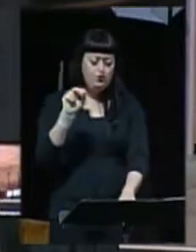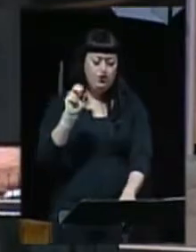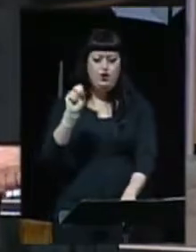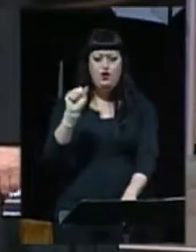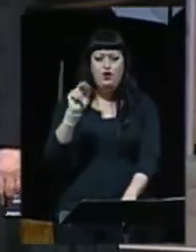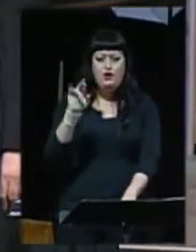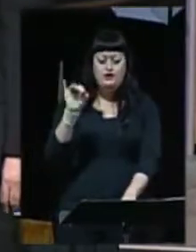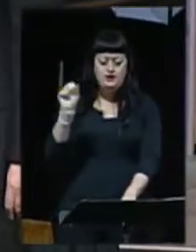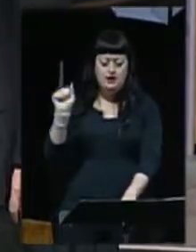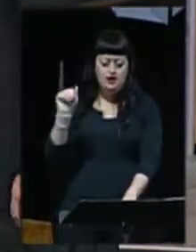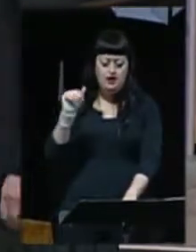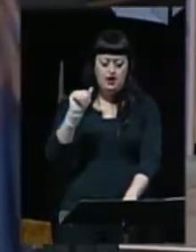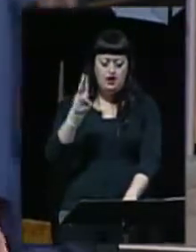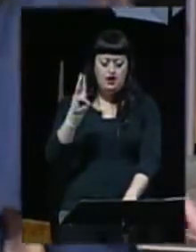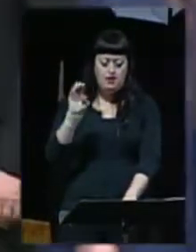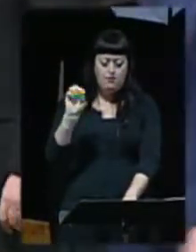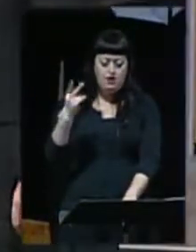Rayissa Abrahamson.